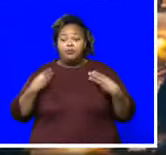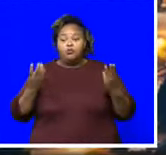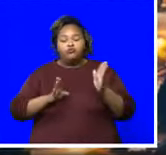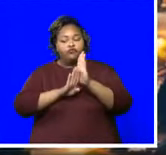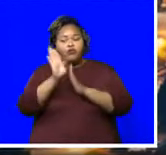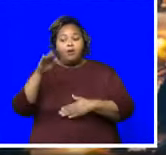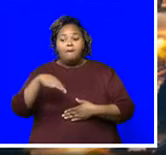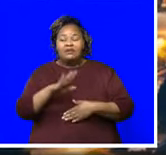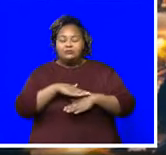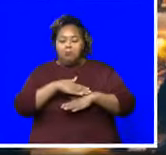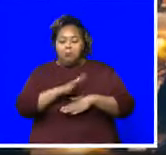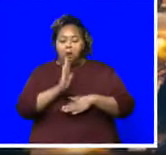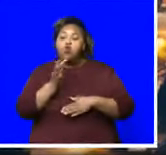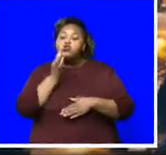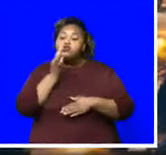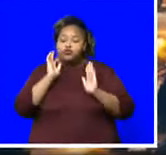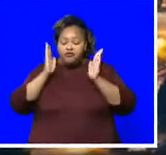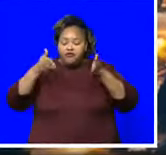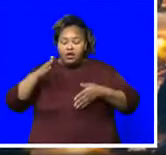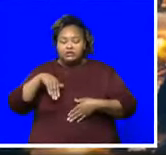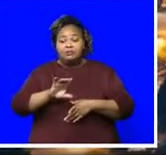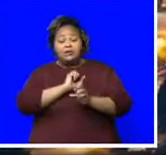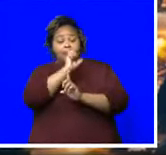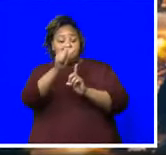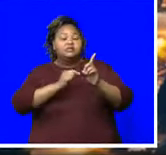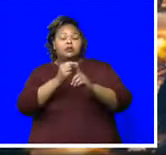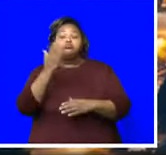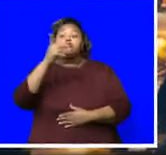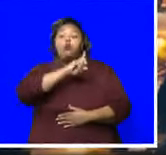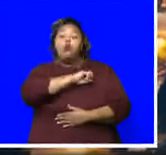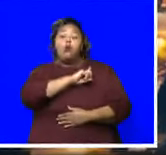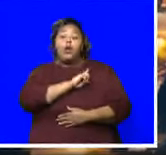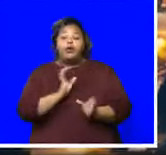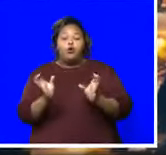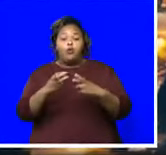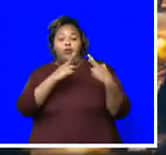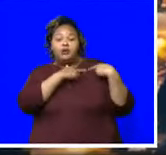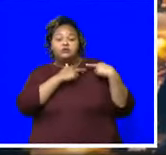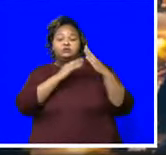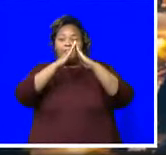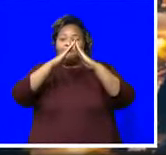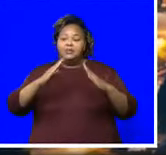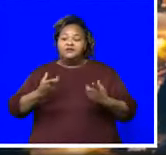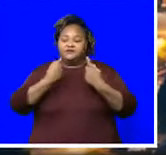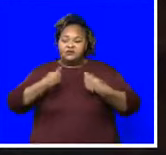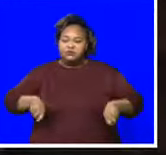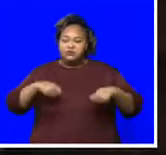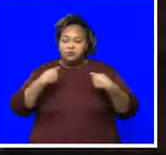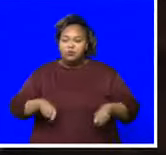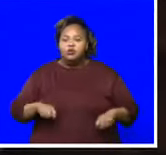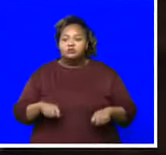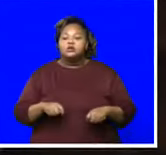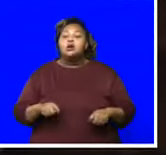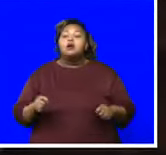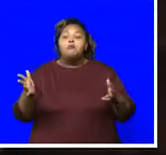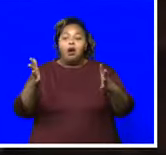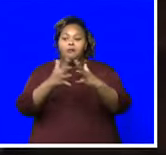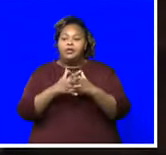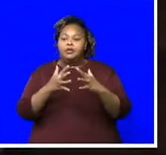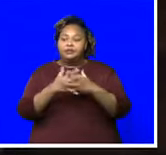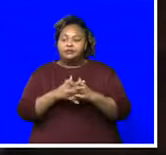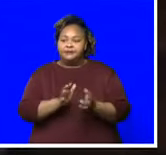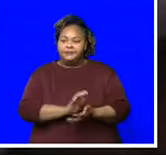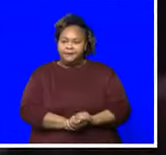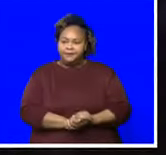labasha. Induna ke kusho lokungesikhathi leltiko lihlangene nelikomiti lelibuke ukusebenza kwalo endlini yetimbunga. Lomhlangano sikole